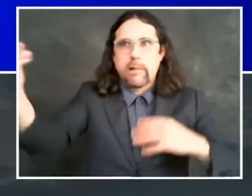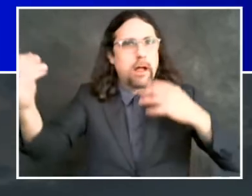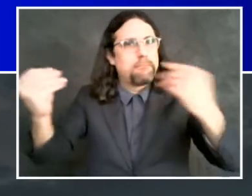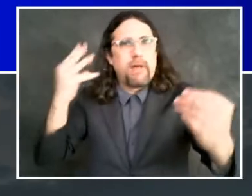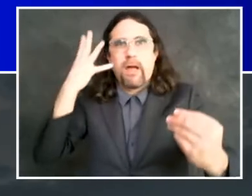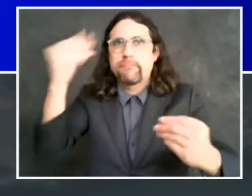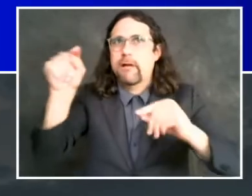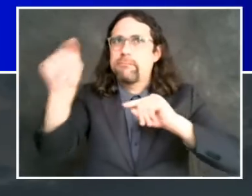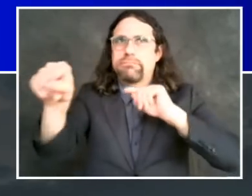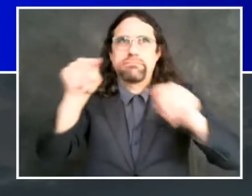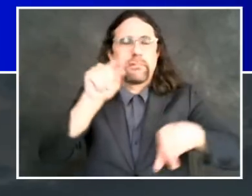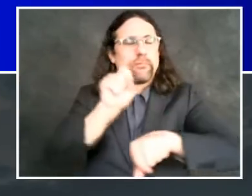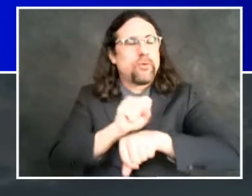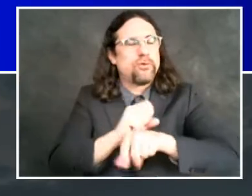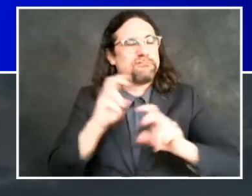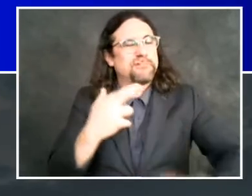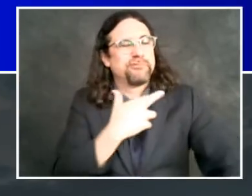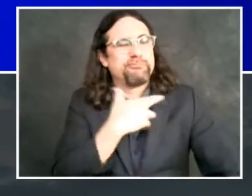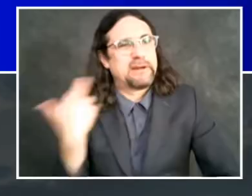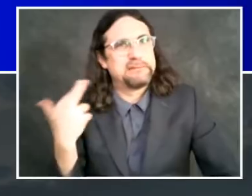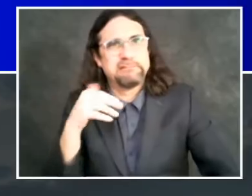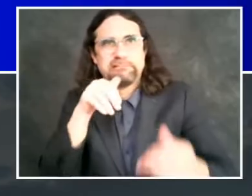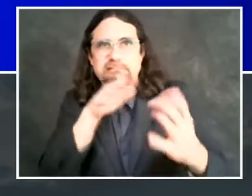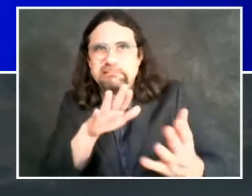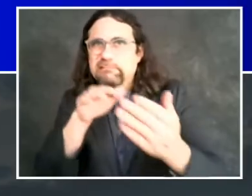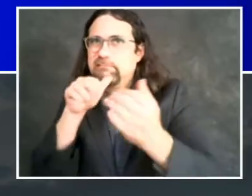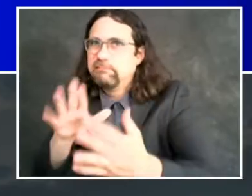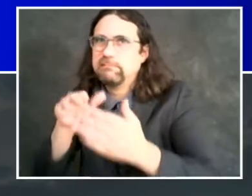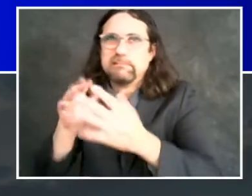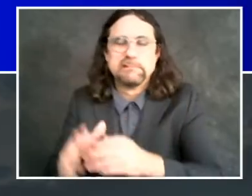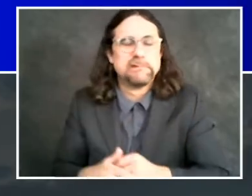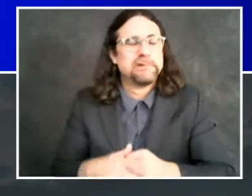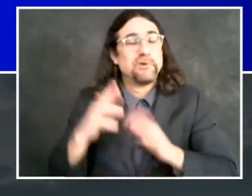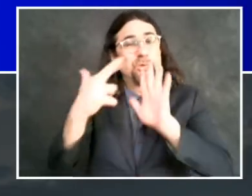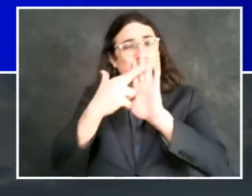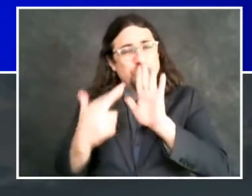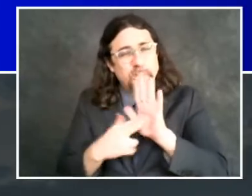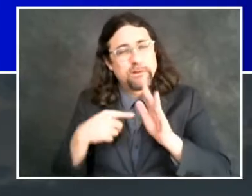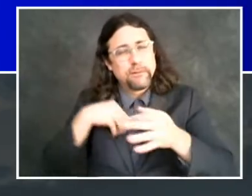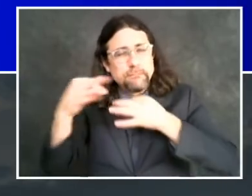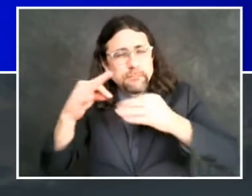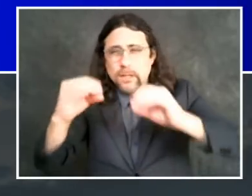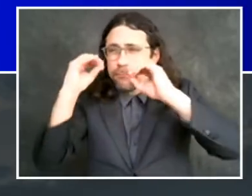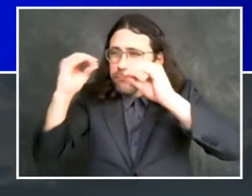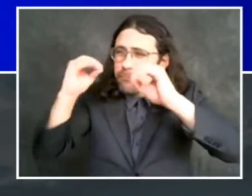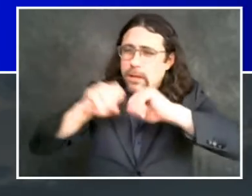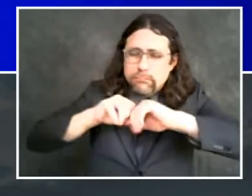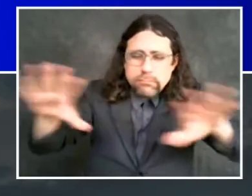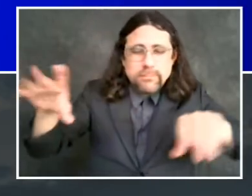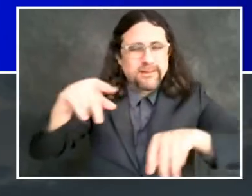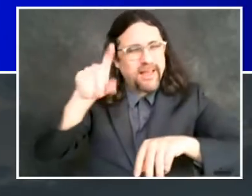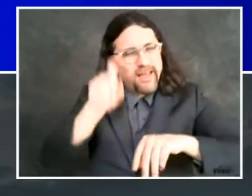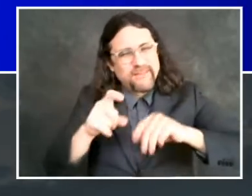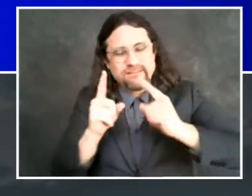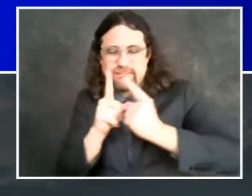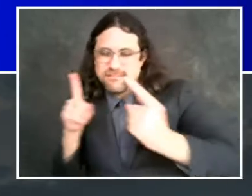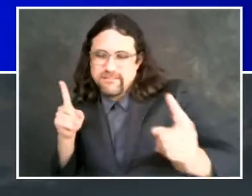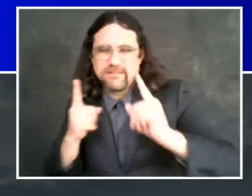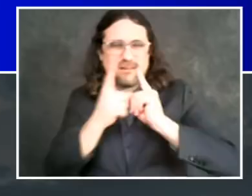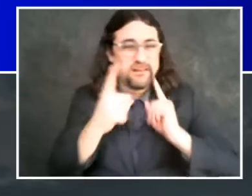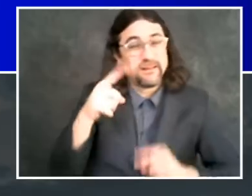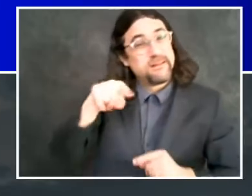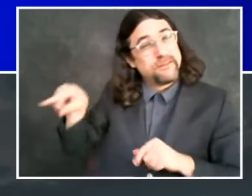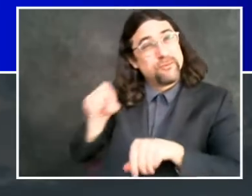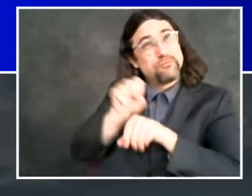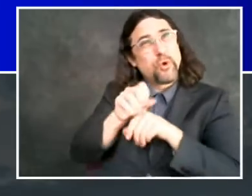our city employees have been out there doing a great job educating people, very persuasively reminding them that